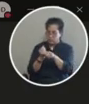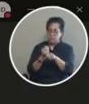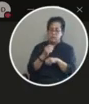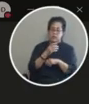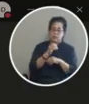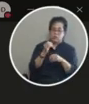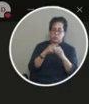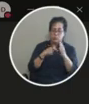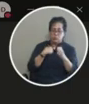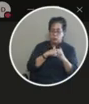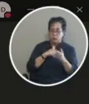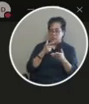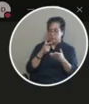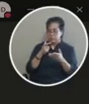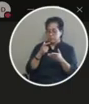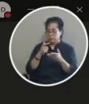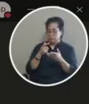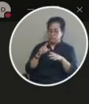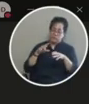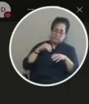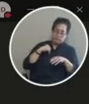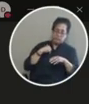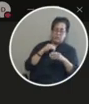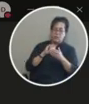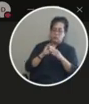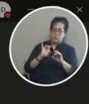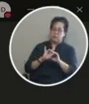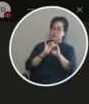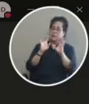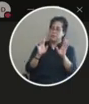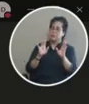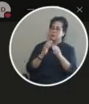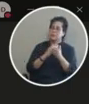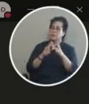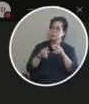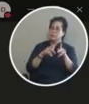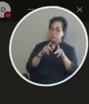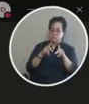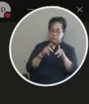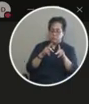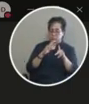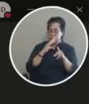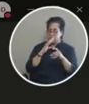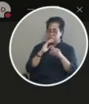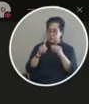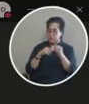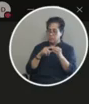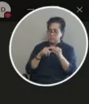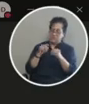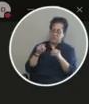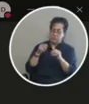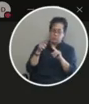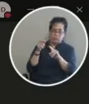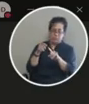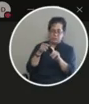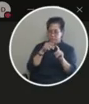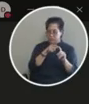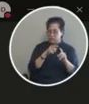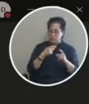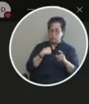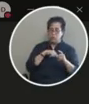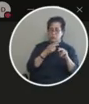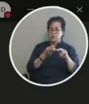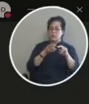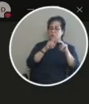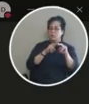and what we inherited. That needs to be very clear, since people are making reference to those points. We have increased